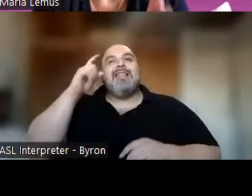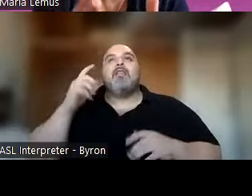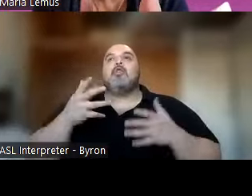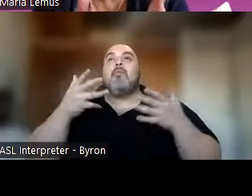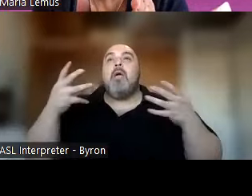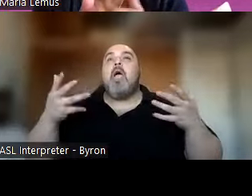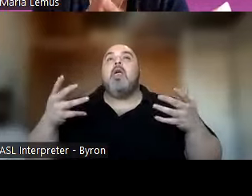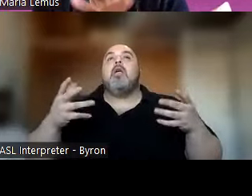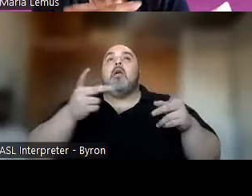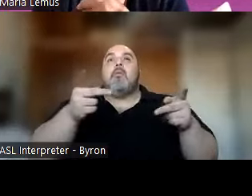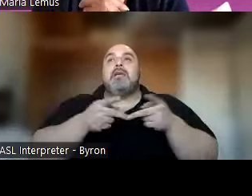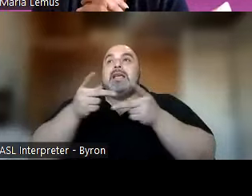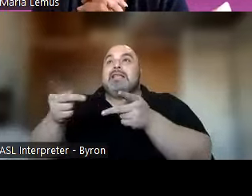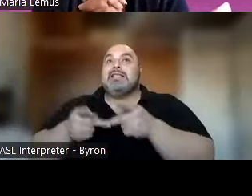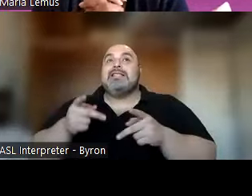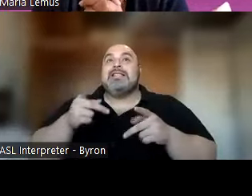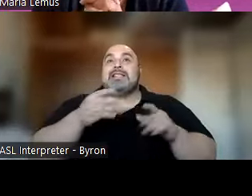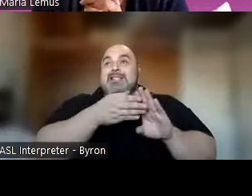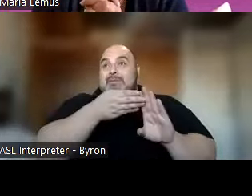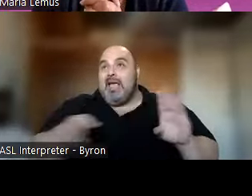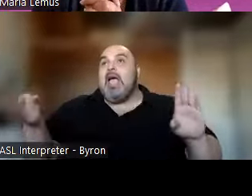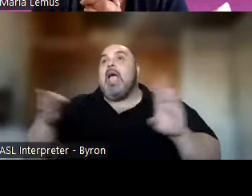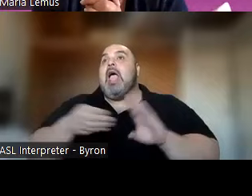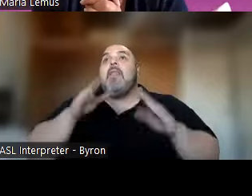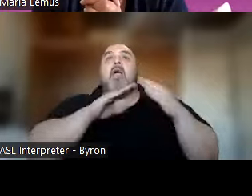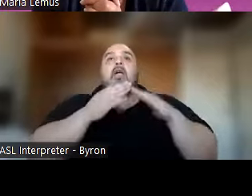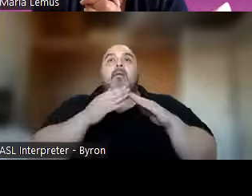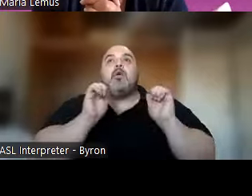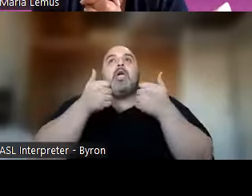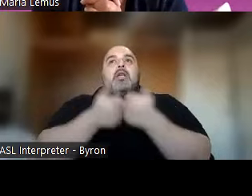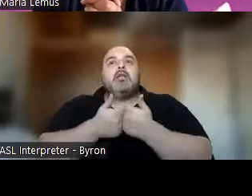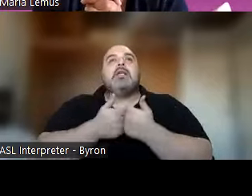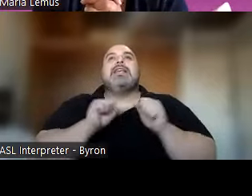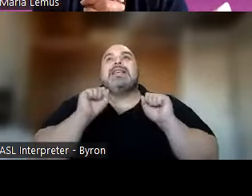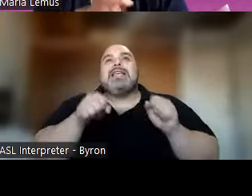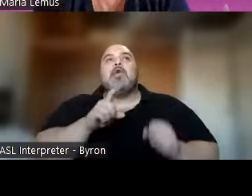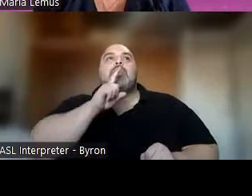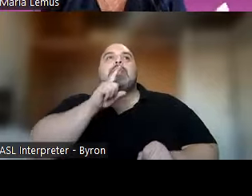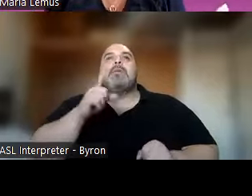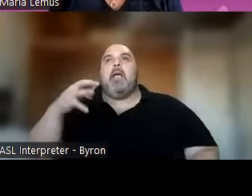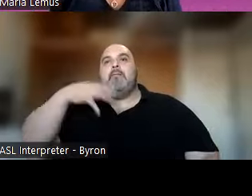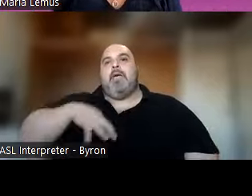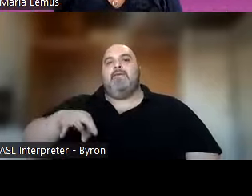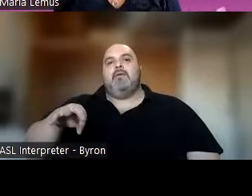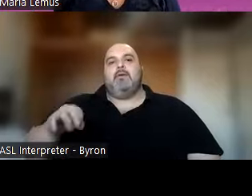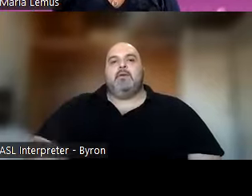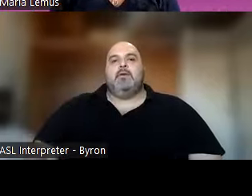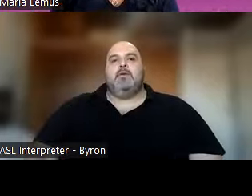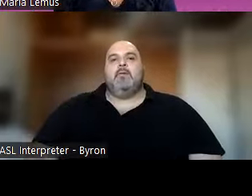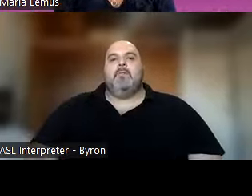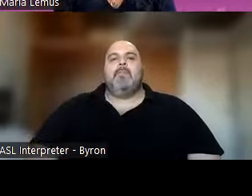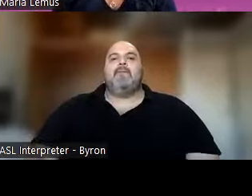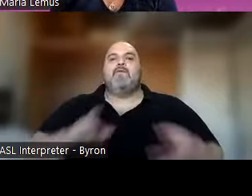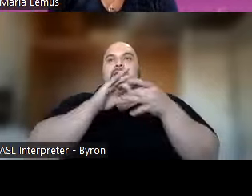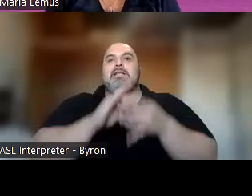places where in this span that community agencies can really be a benefit. In regards to the